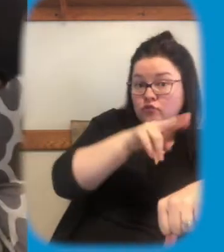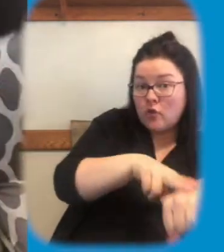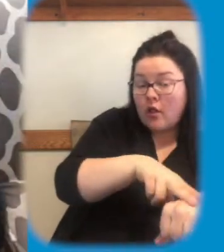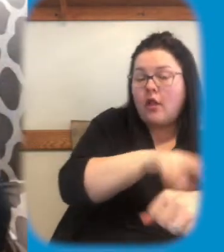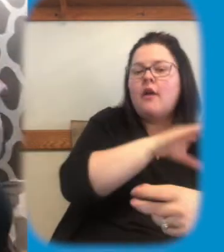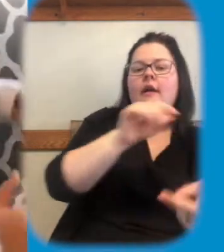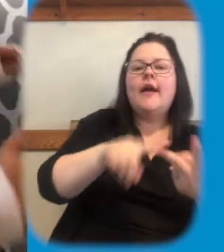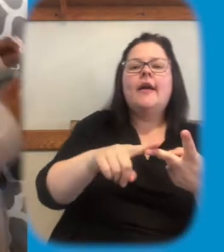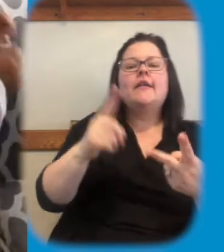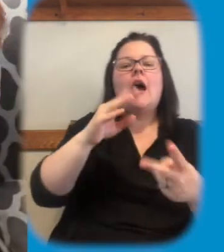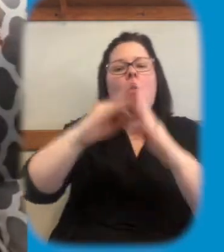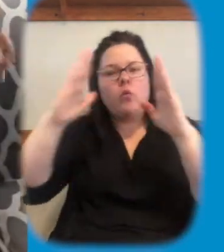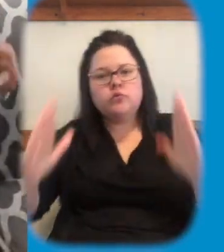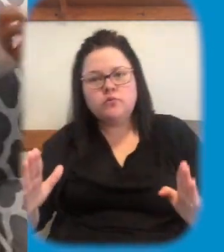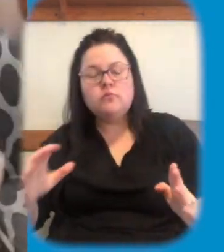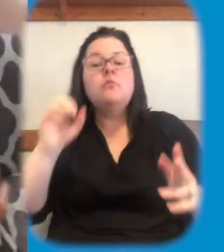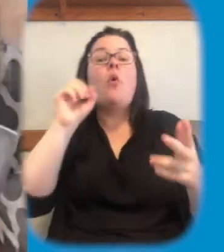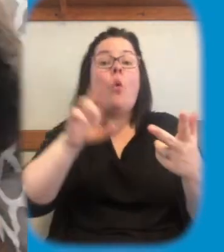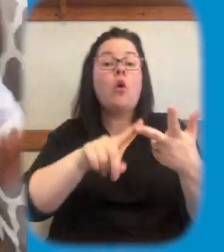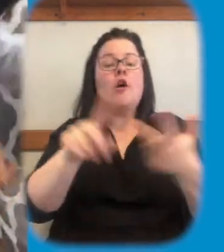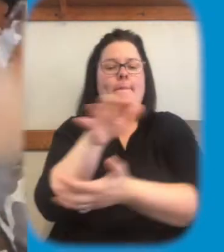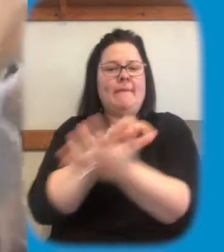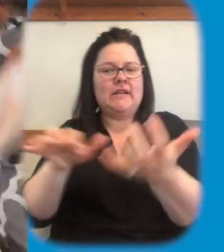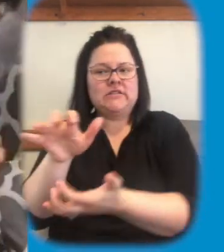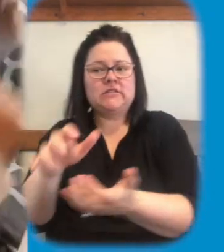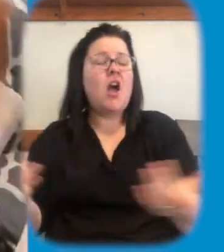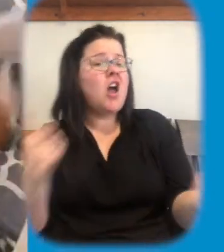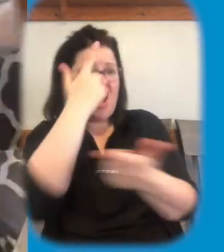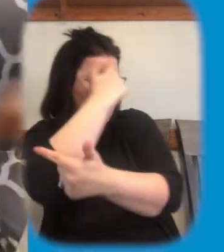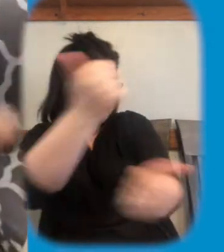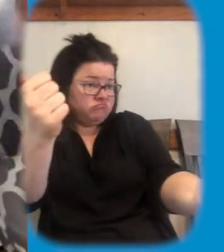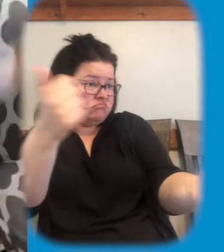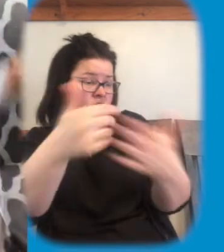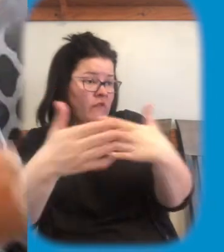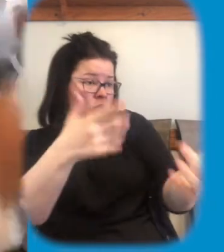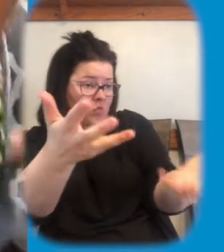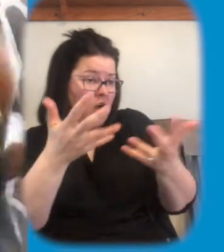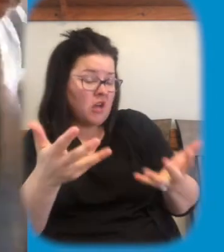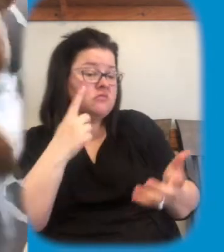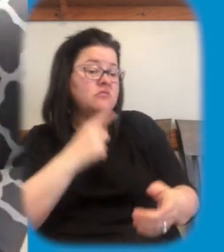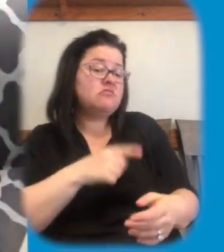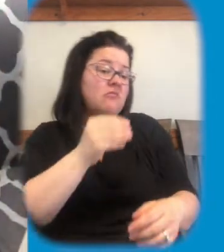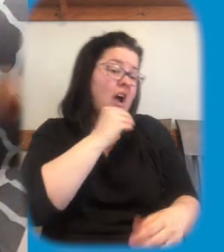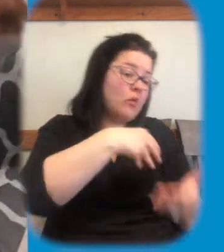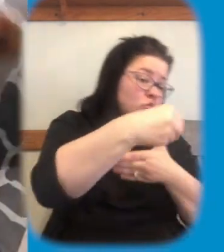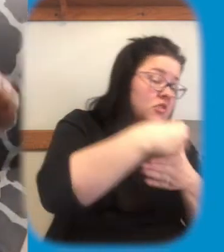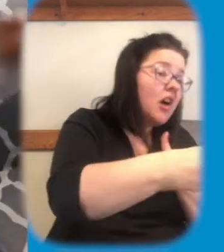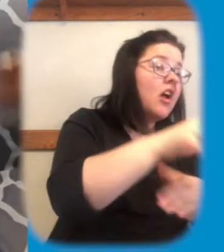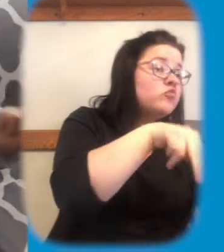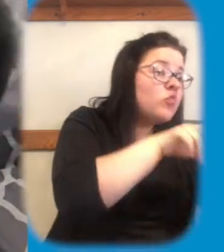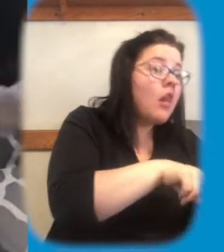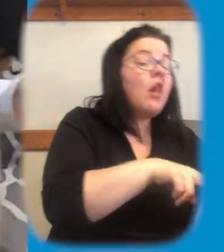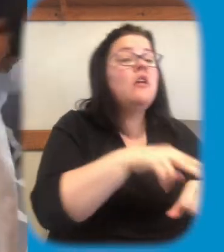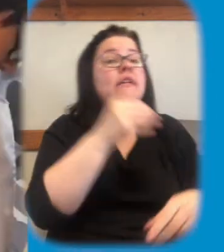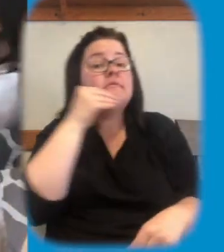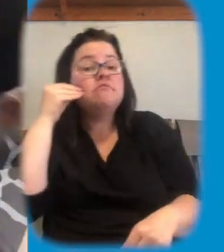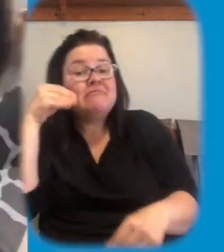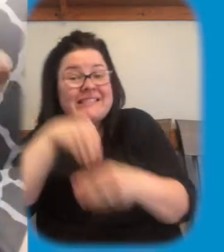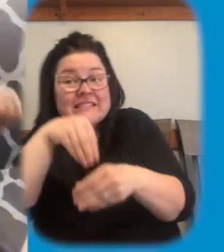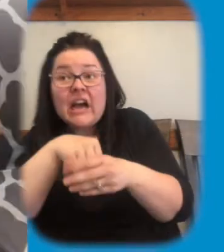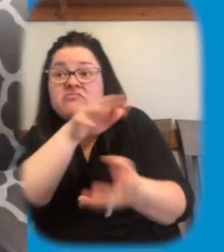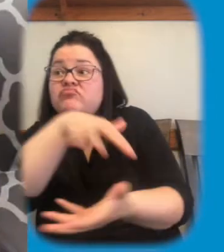household materials. Can use a mix of both. Yeah, anything you want. Natural or household or a mix of both. And